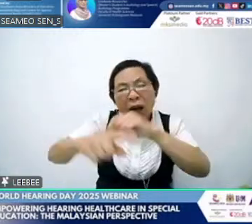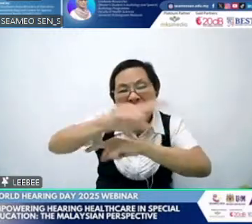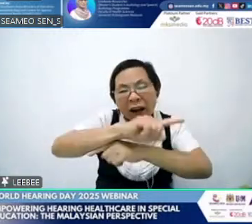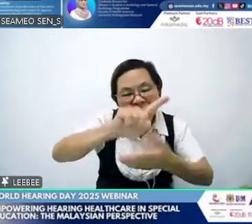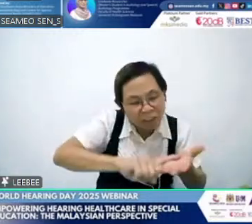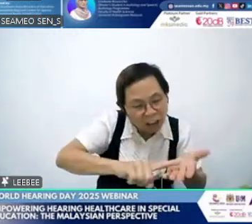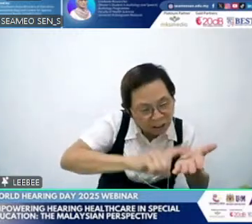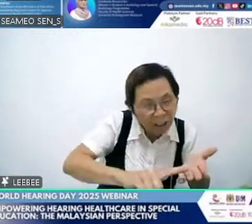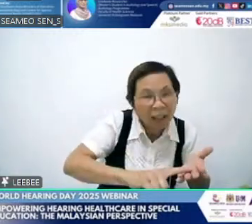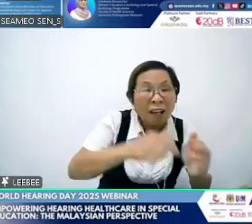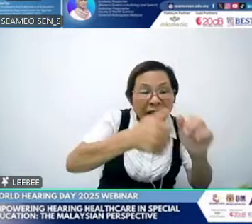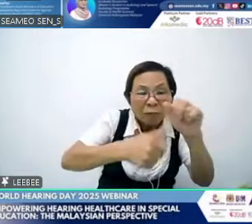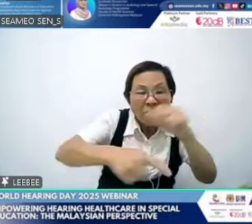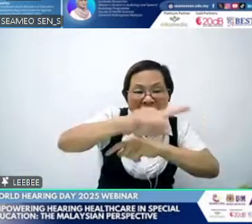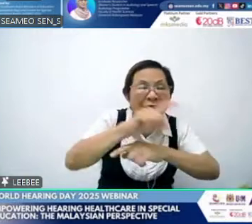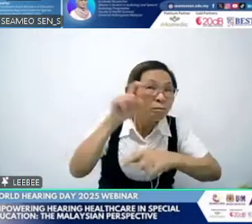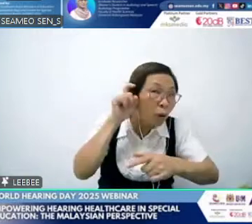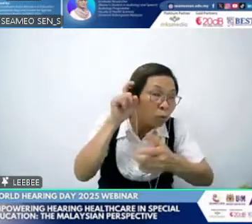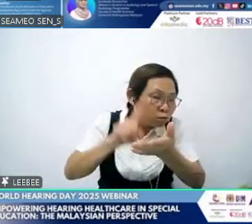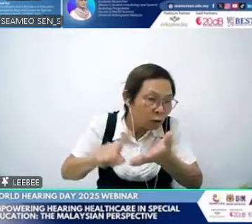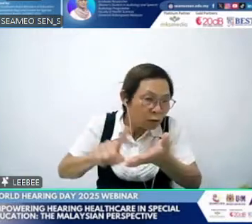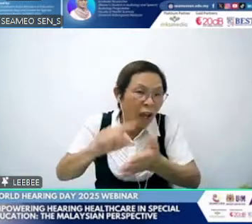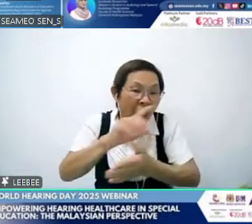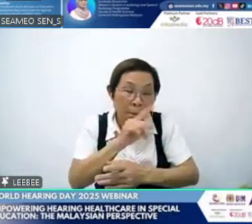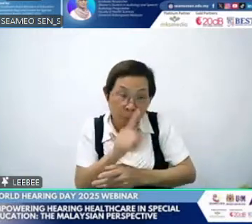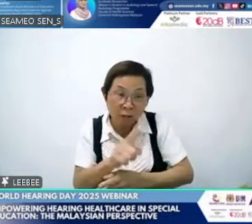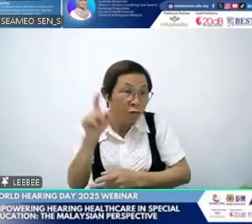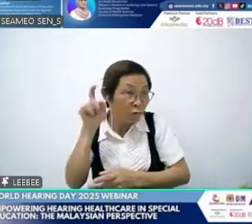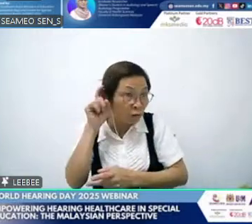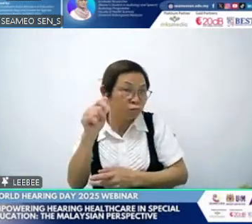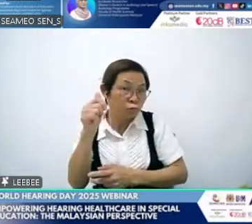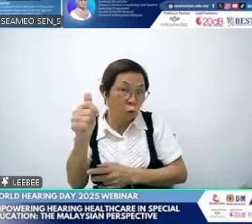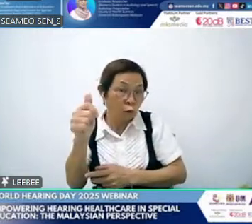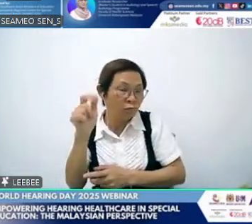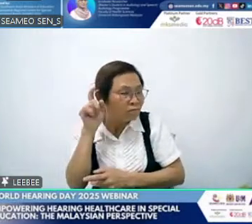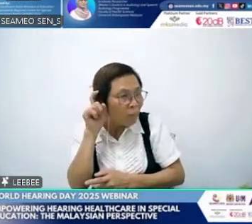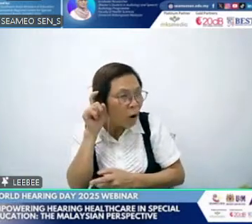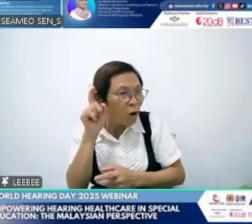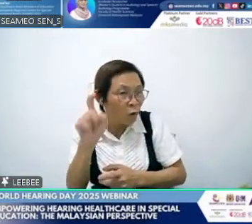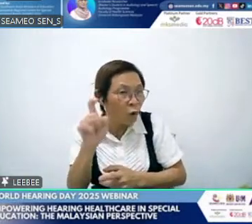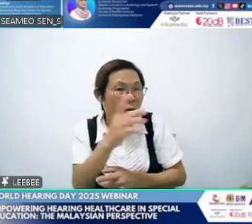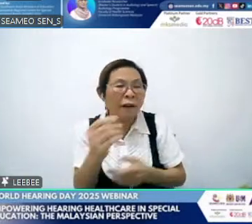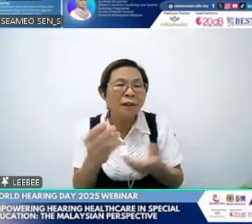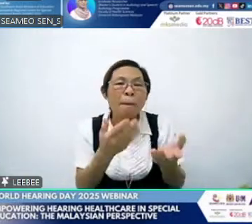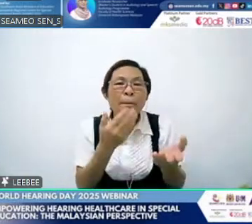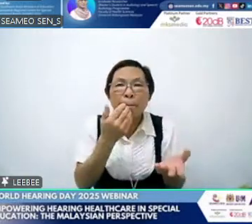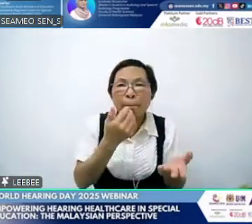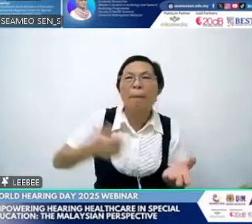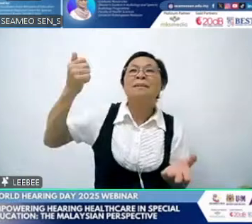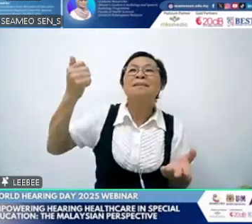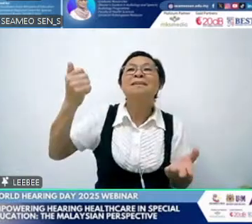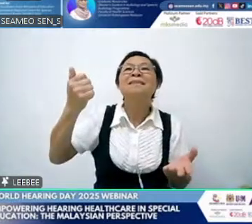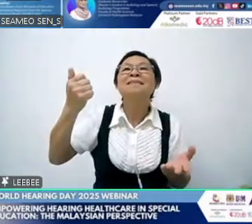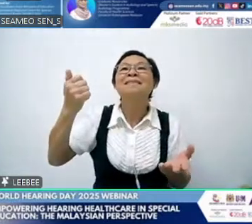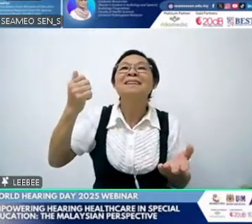ensuring their child device is always functioning properly and delivering the best possible hearing experience.